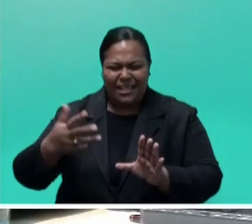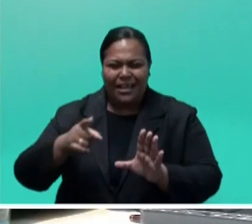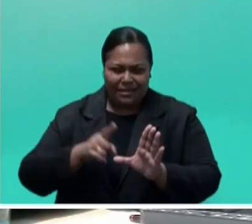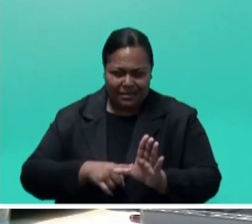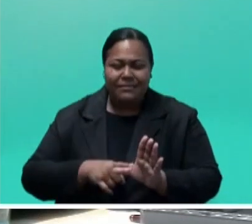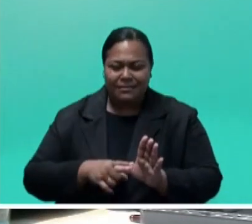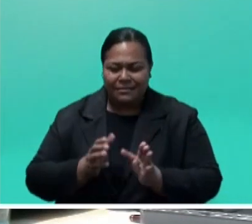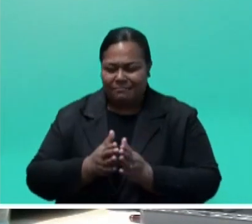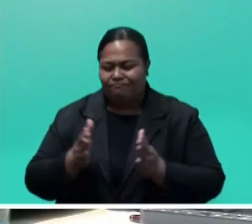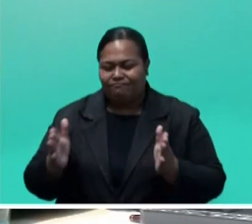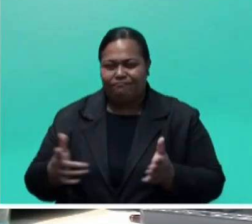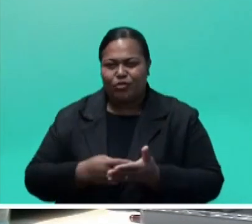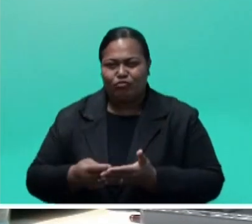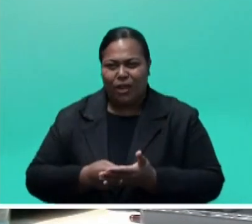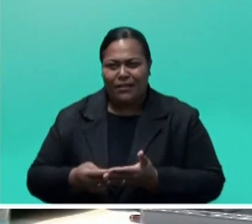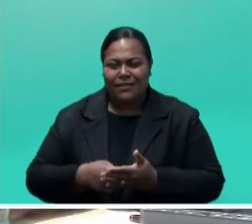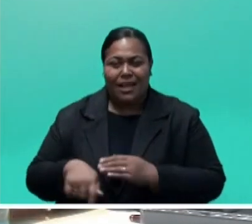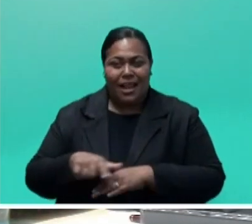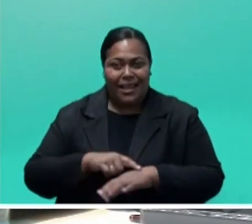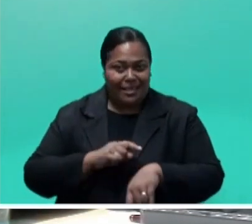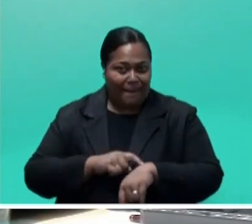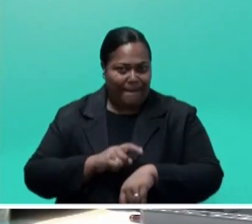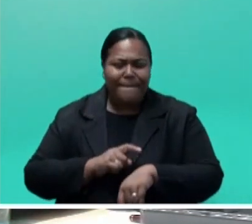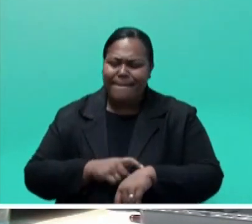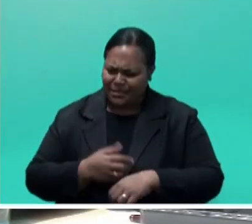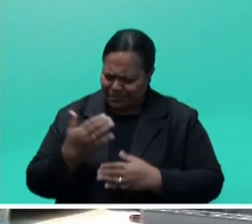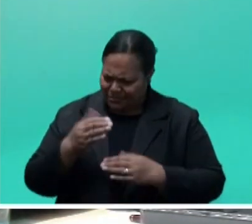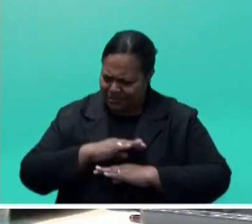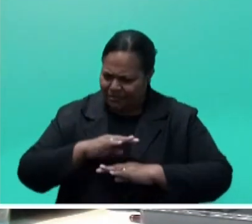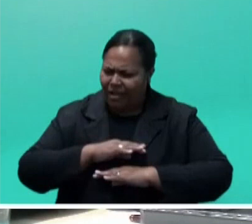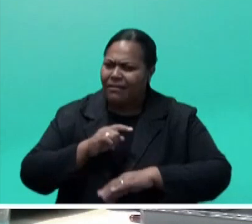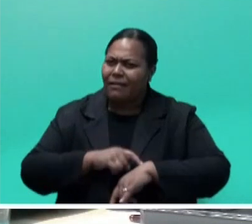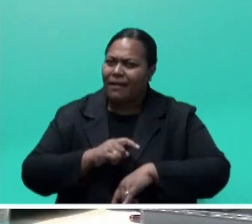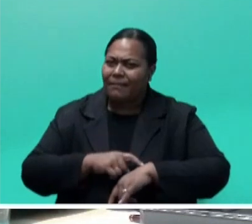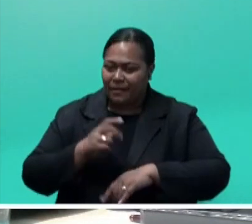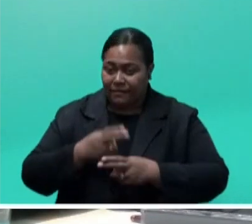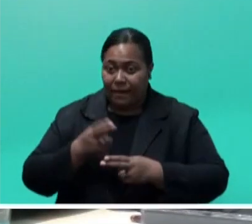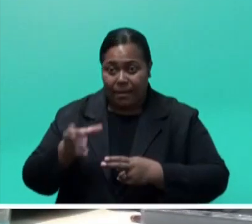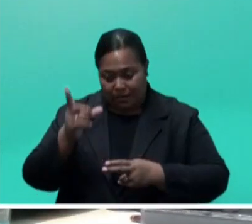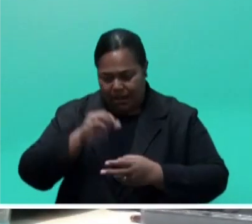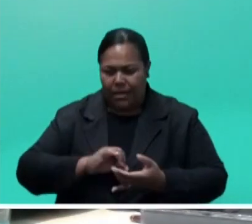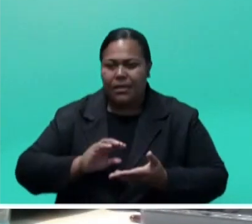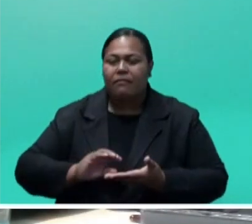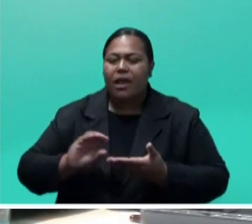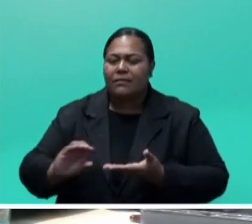lease term. This will give sufficient time for farmers to recoup returns for their investments.